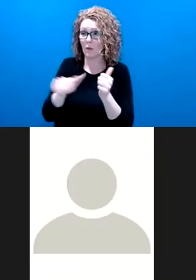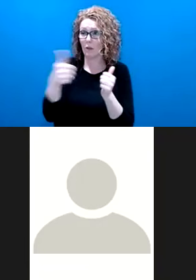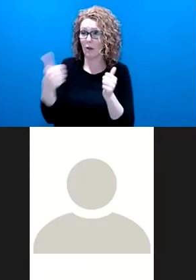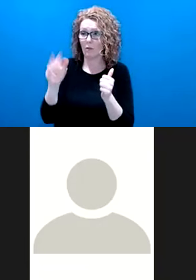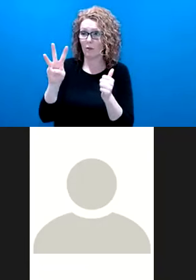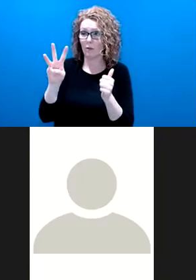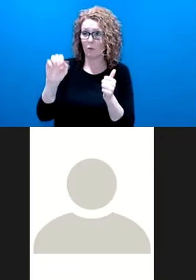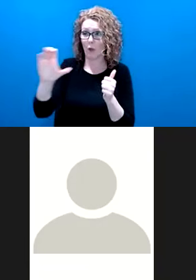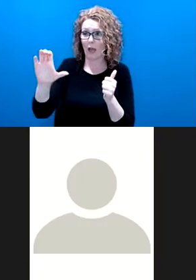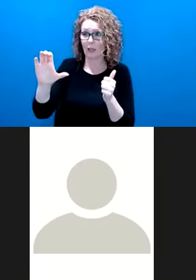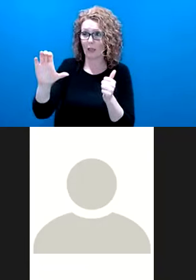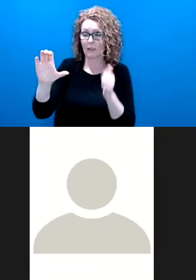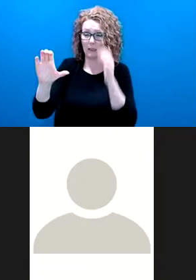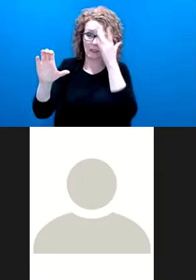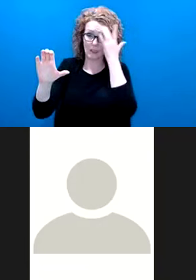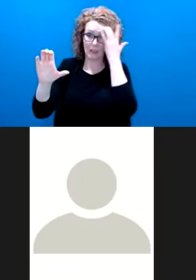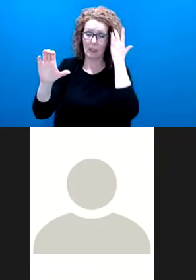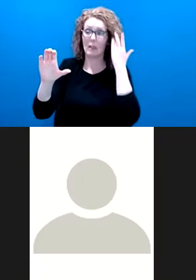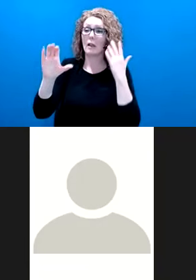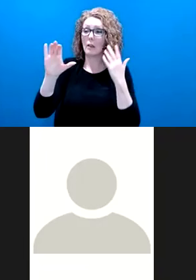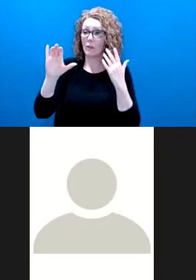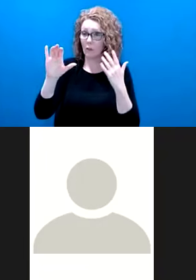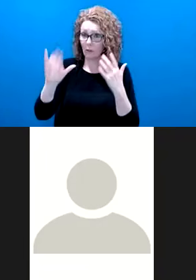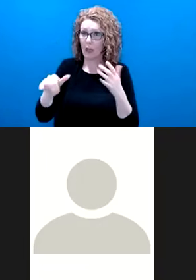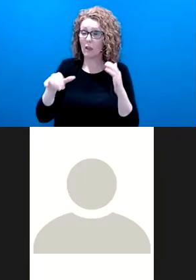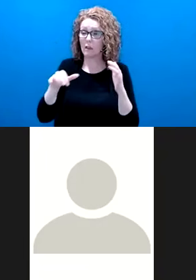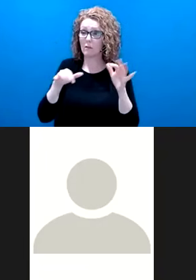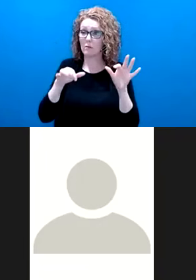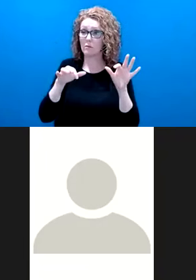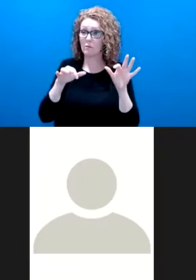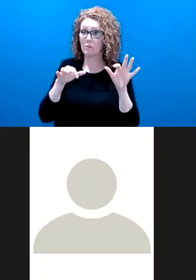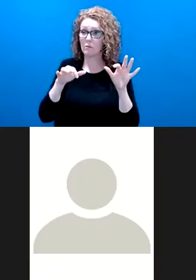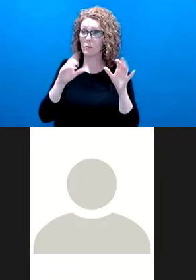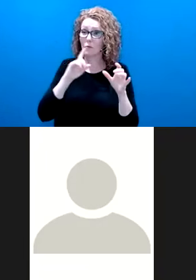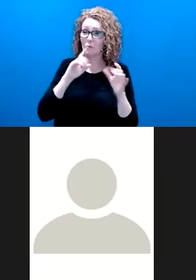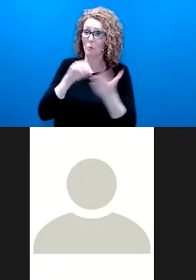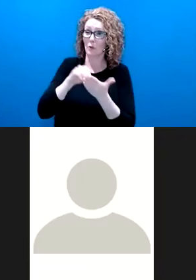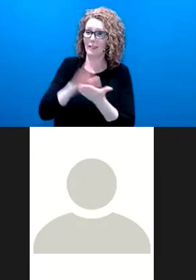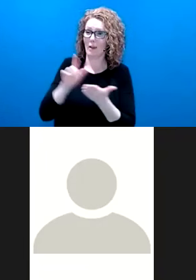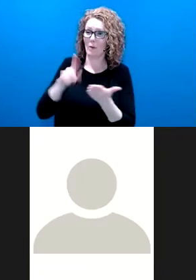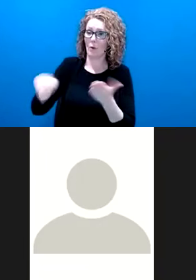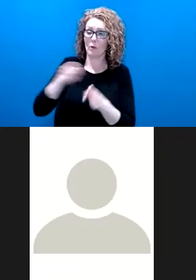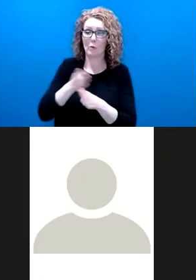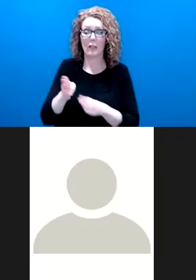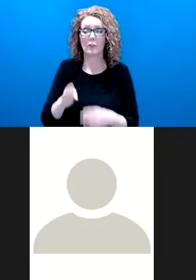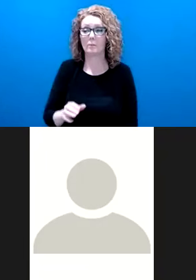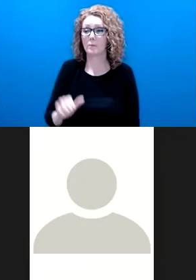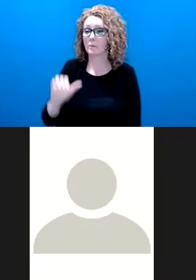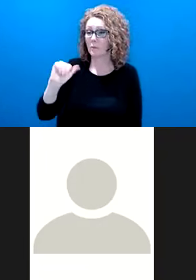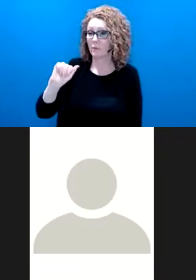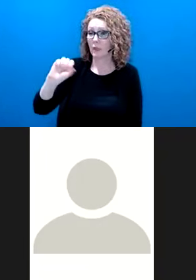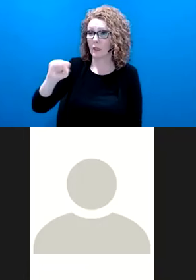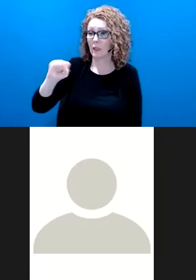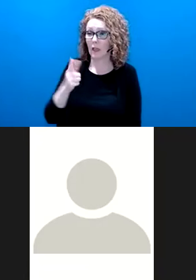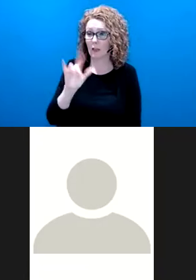that refer to these groups of professionals, if there is any. So something I can do and have prepared